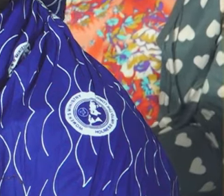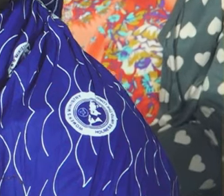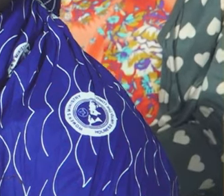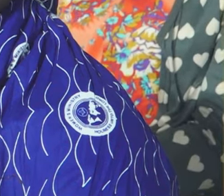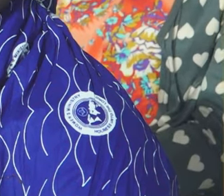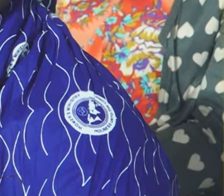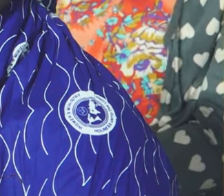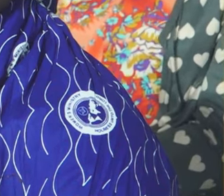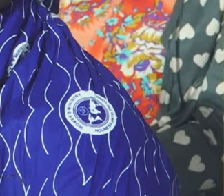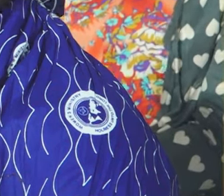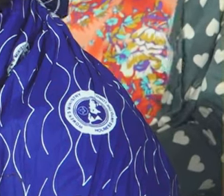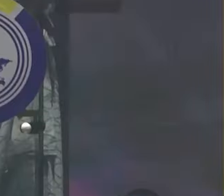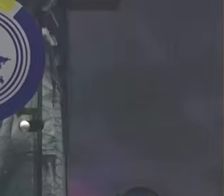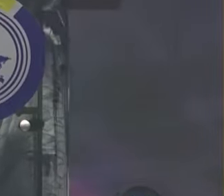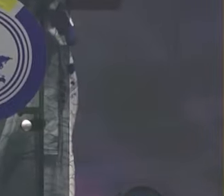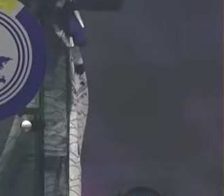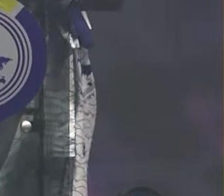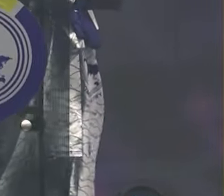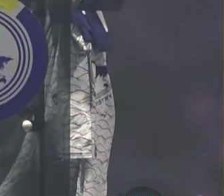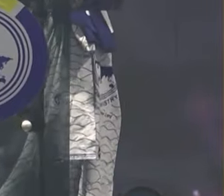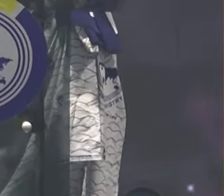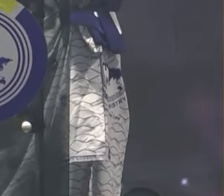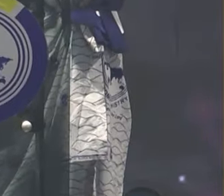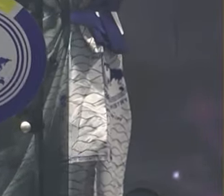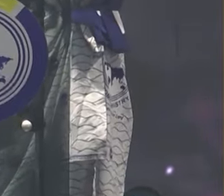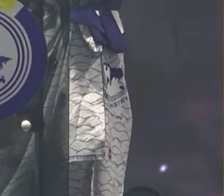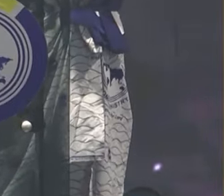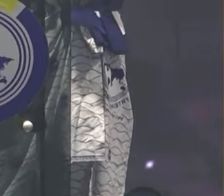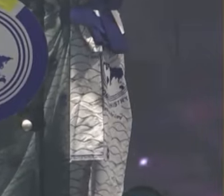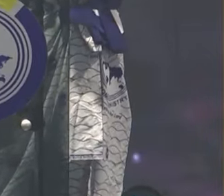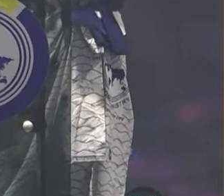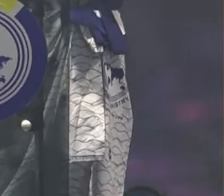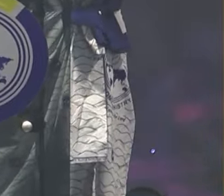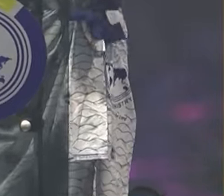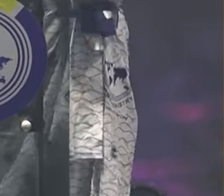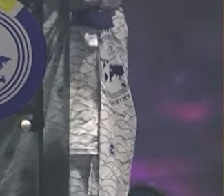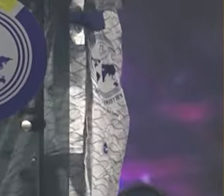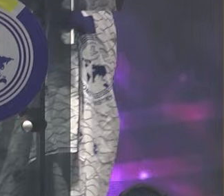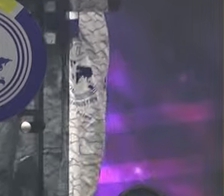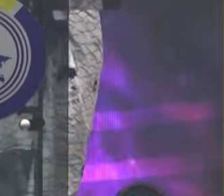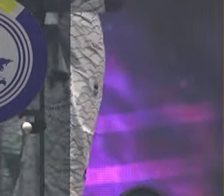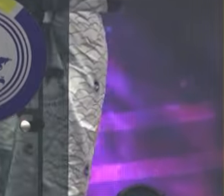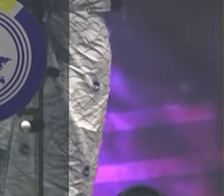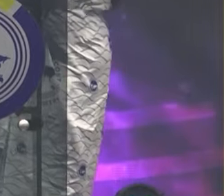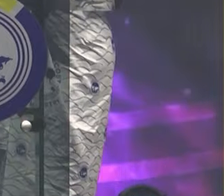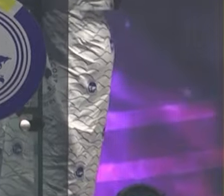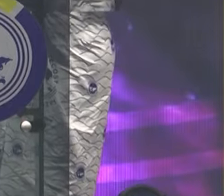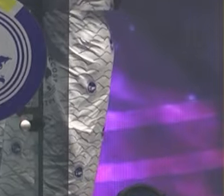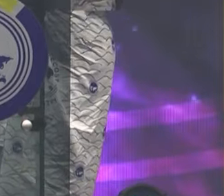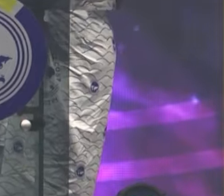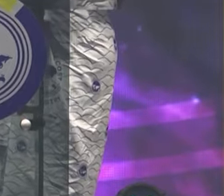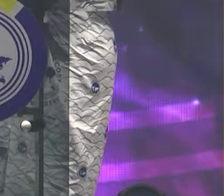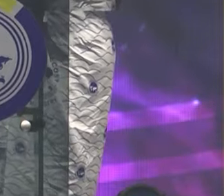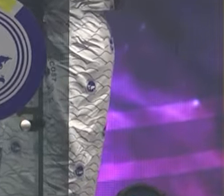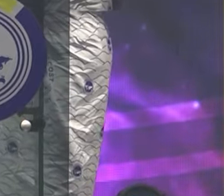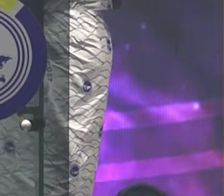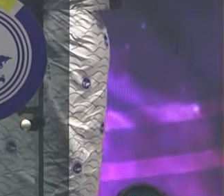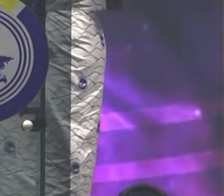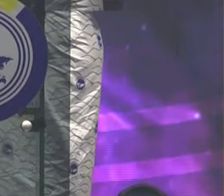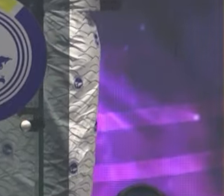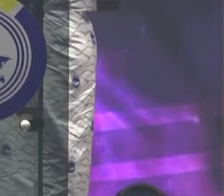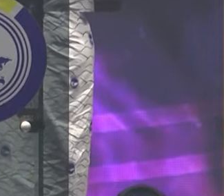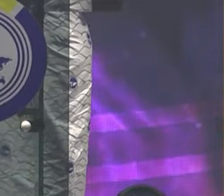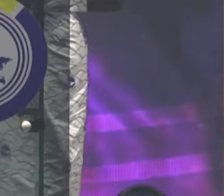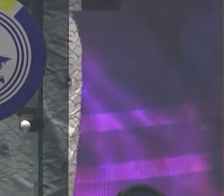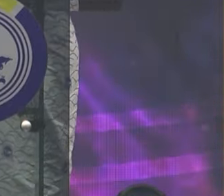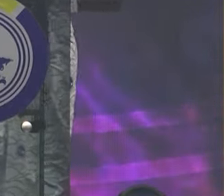ohoye medepa. What I saw there excited me a lot. To restore a friendly